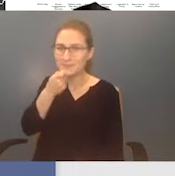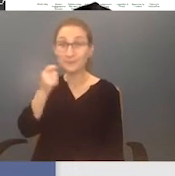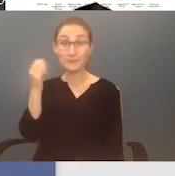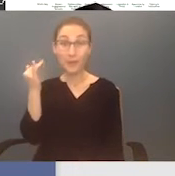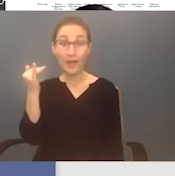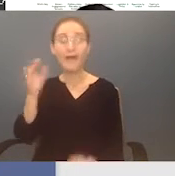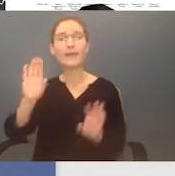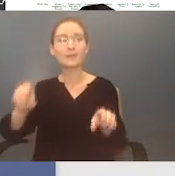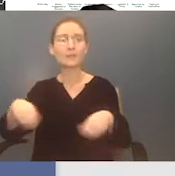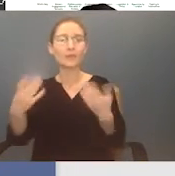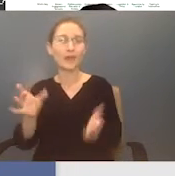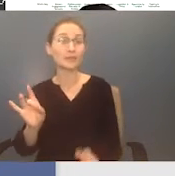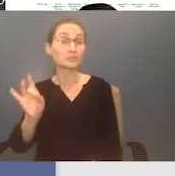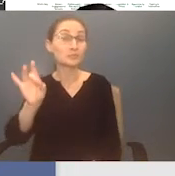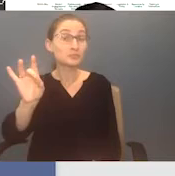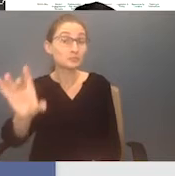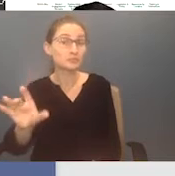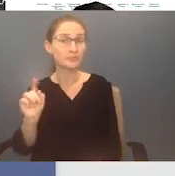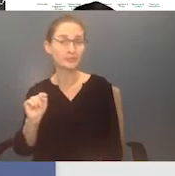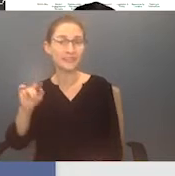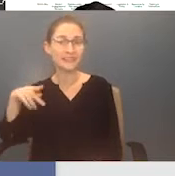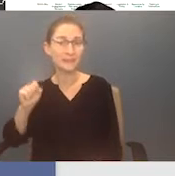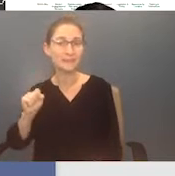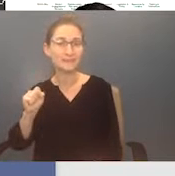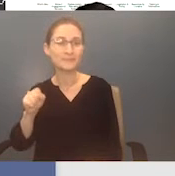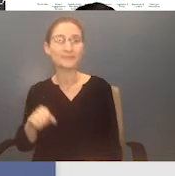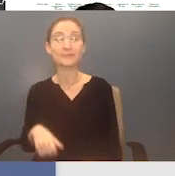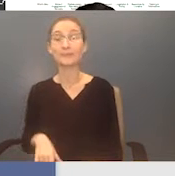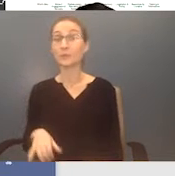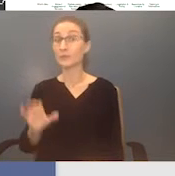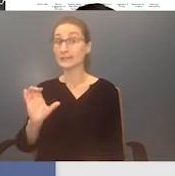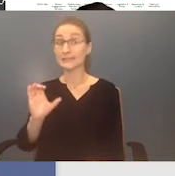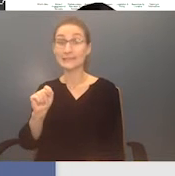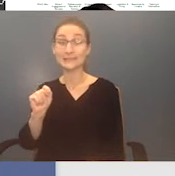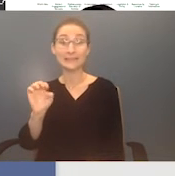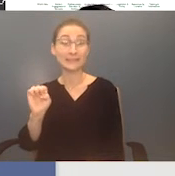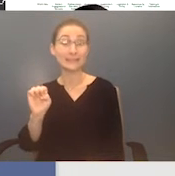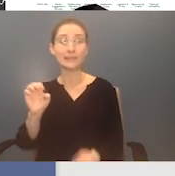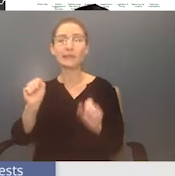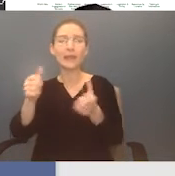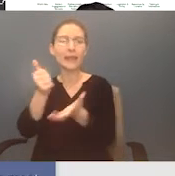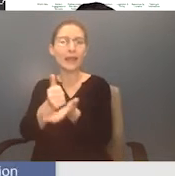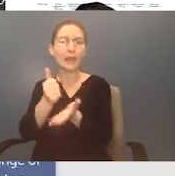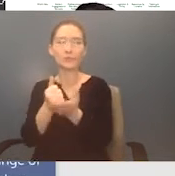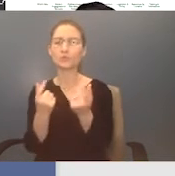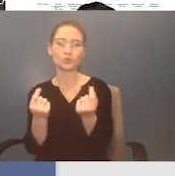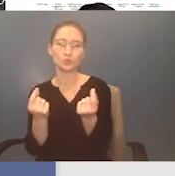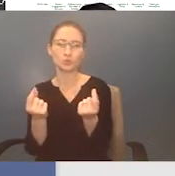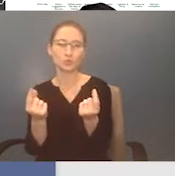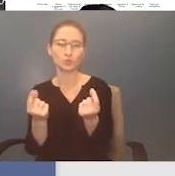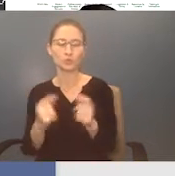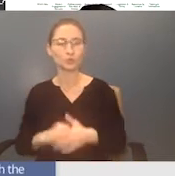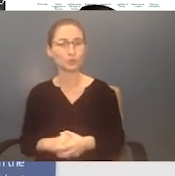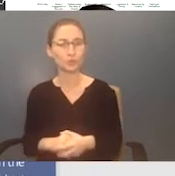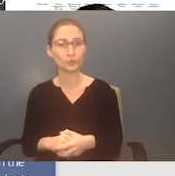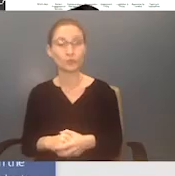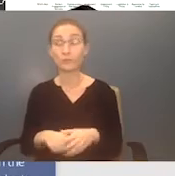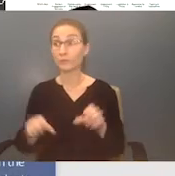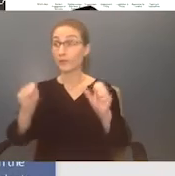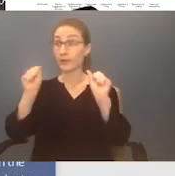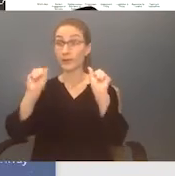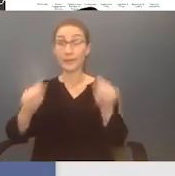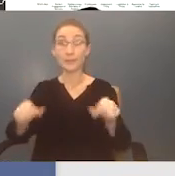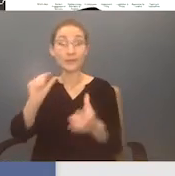other tips, like, what can CTE, help a student do? How can it